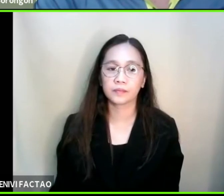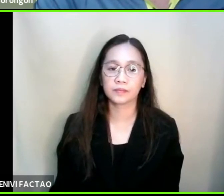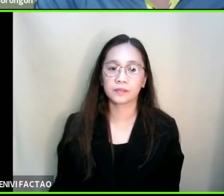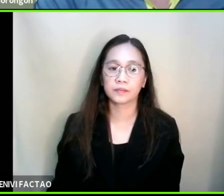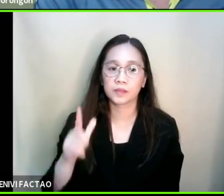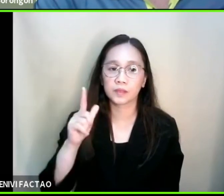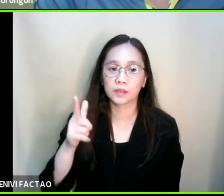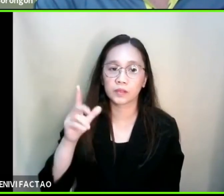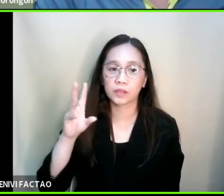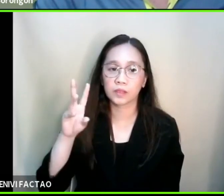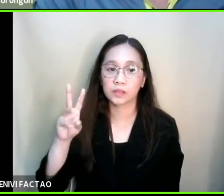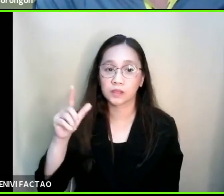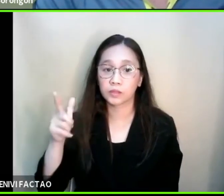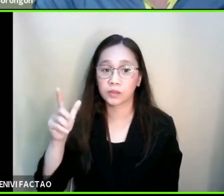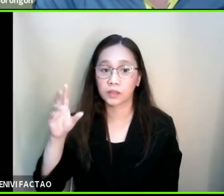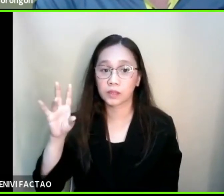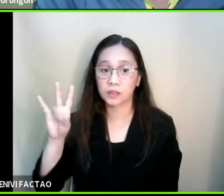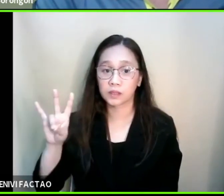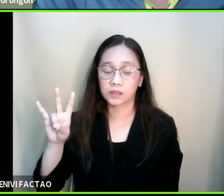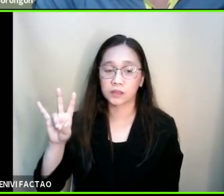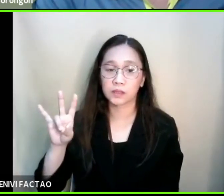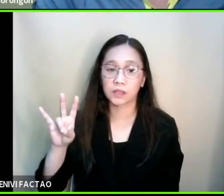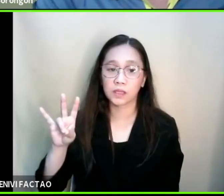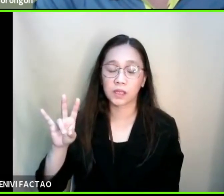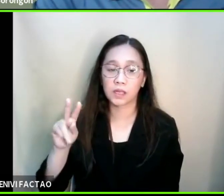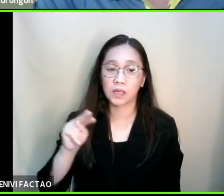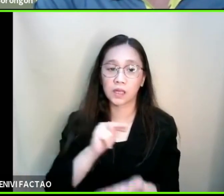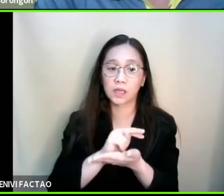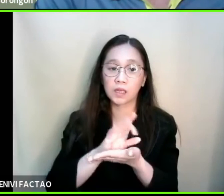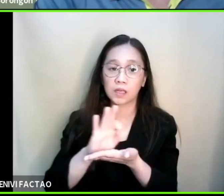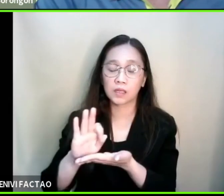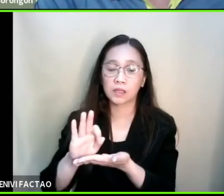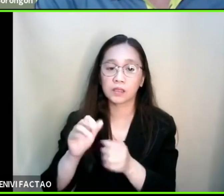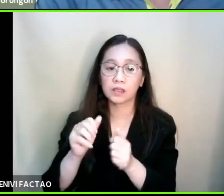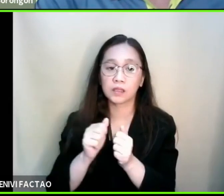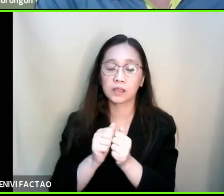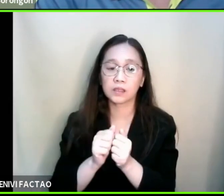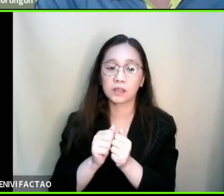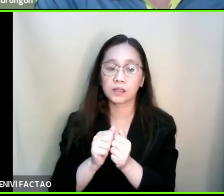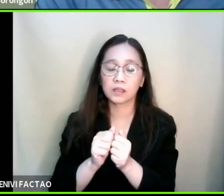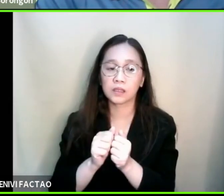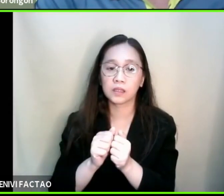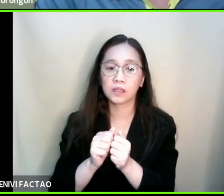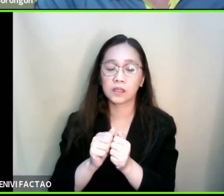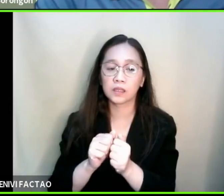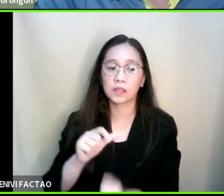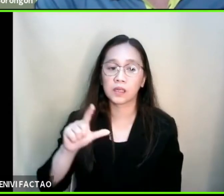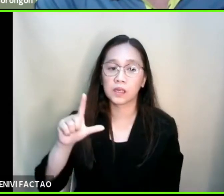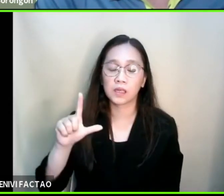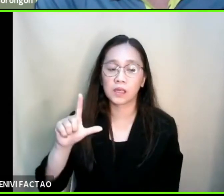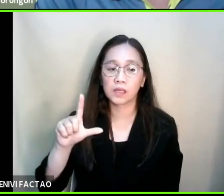26 and 27, Kai, no, Norville, with the local partner organization and